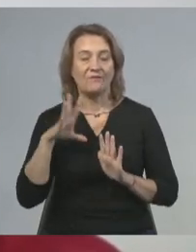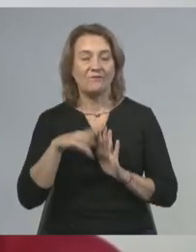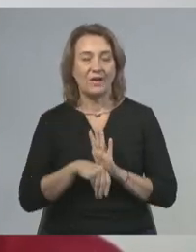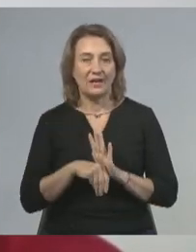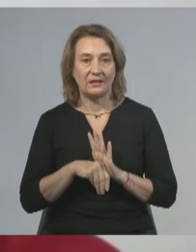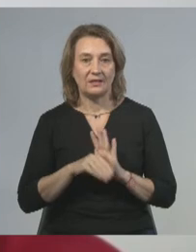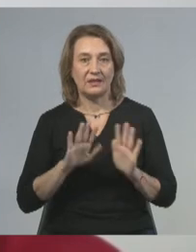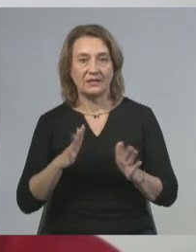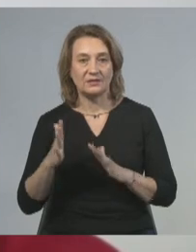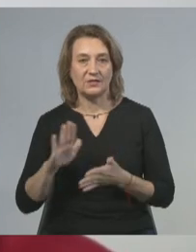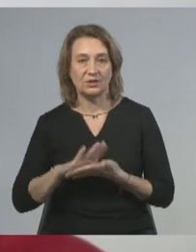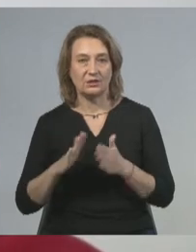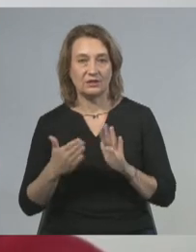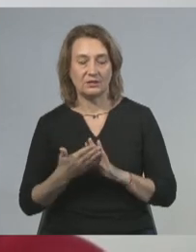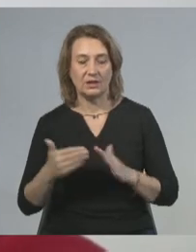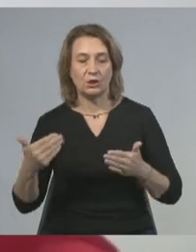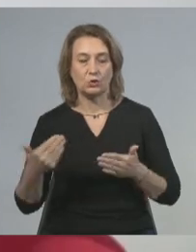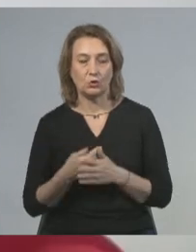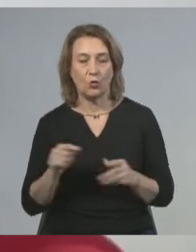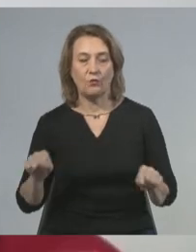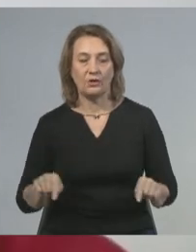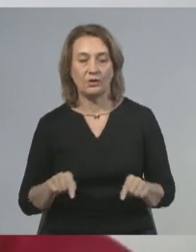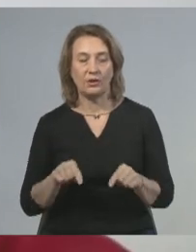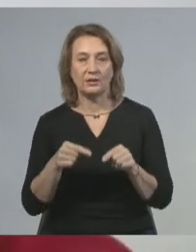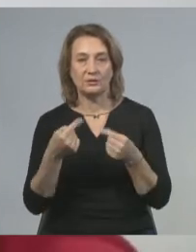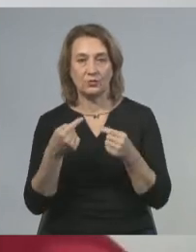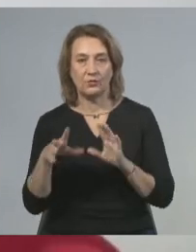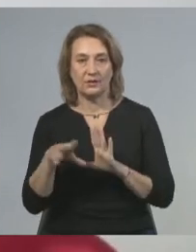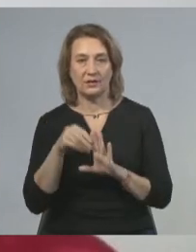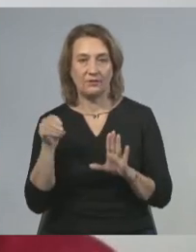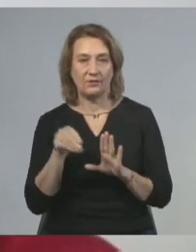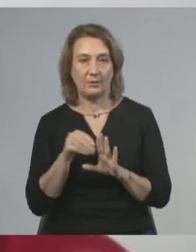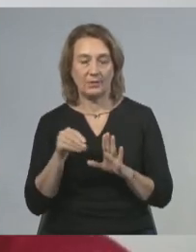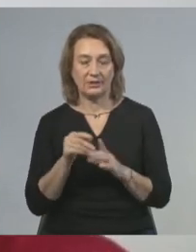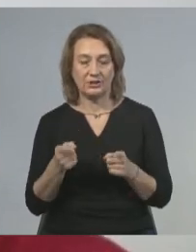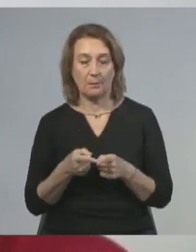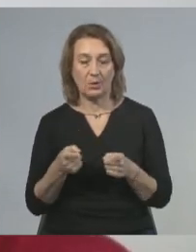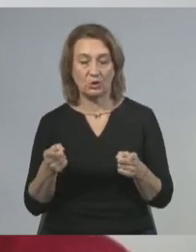if the state of emergency will be imposed